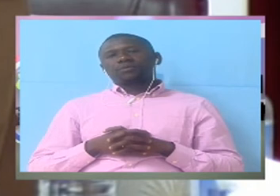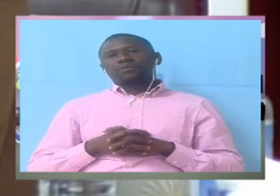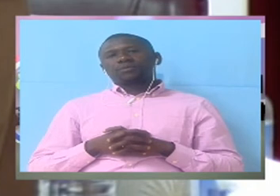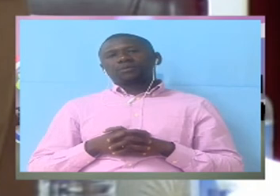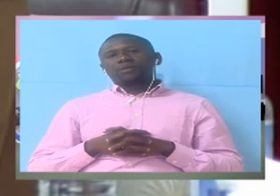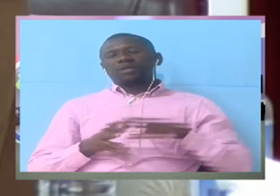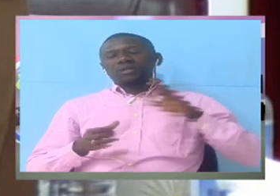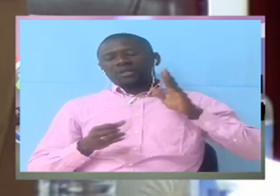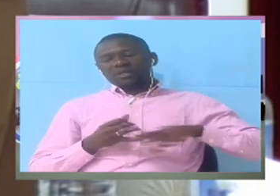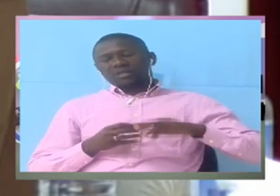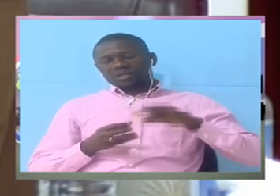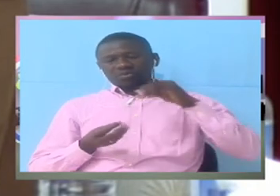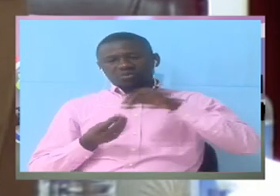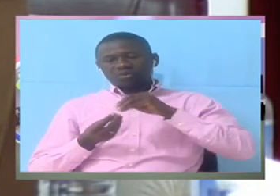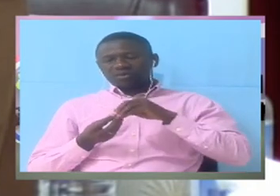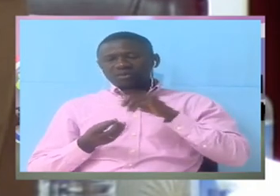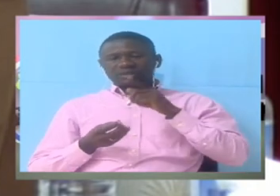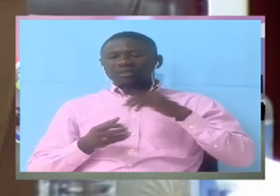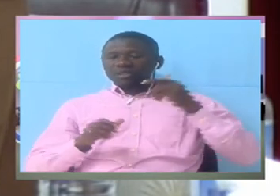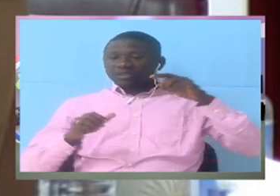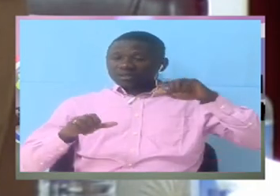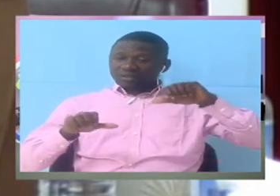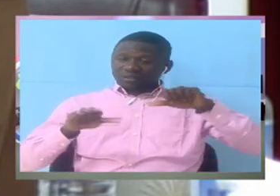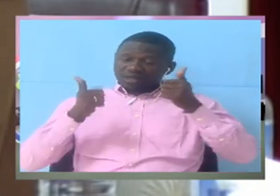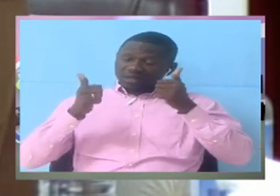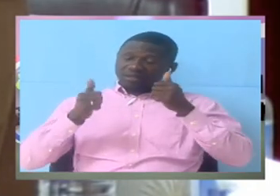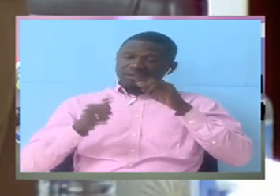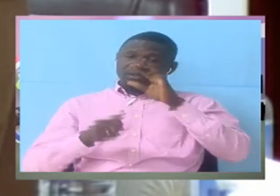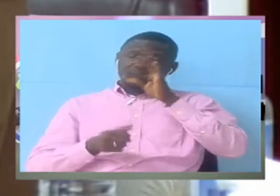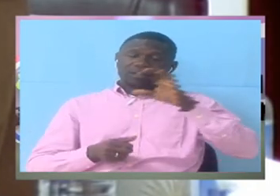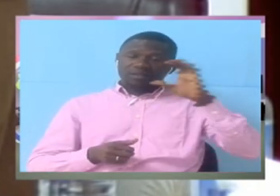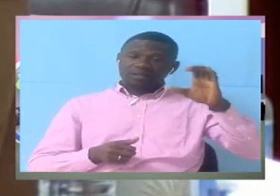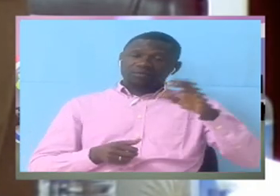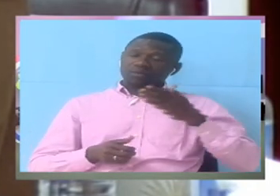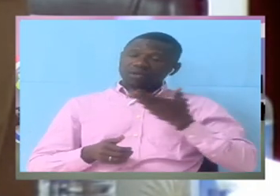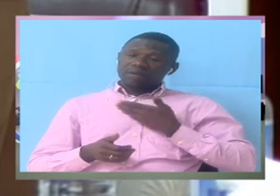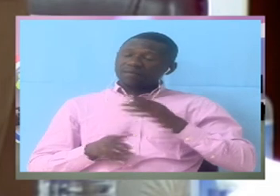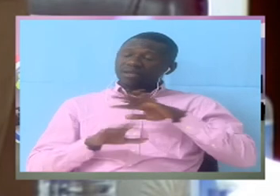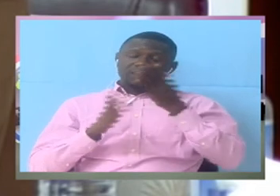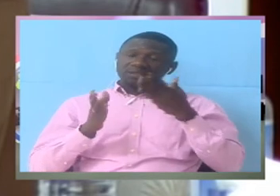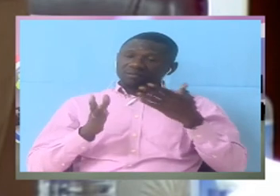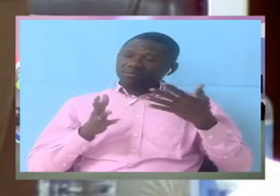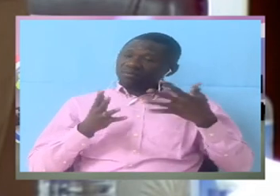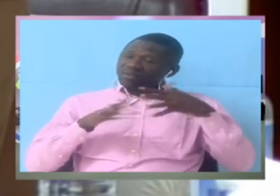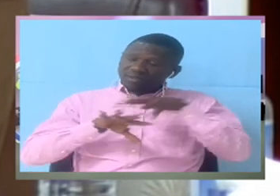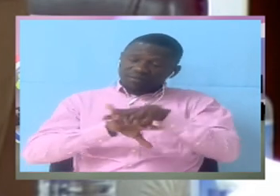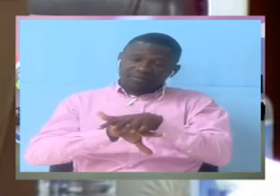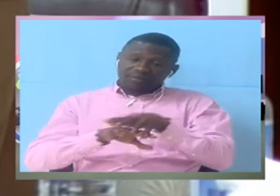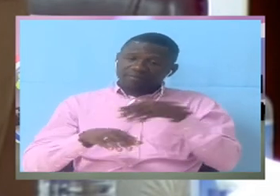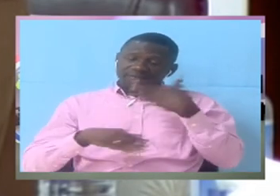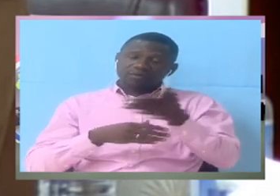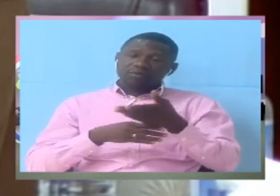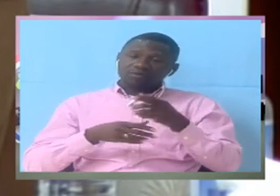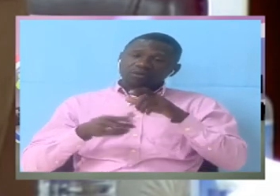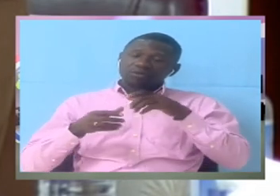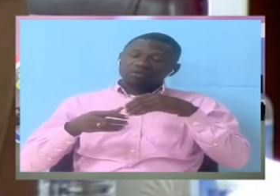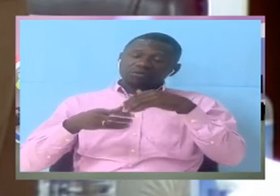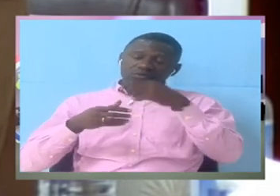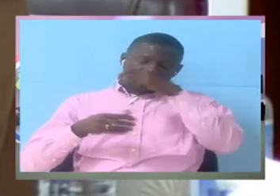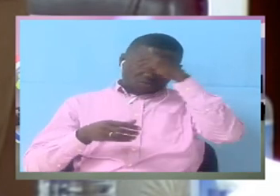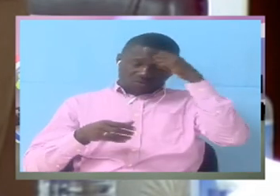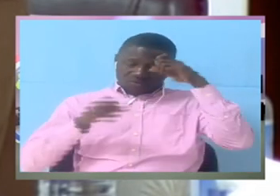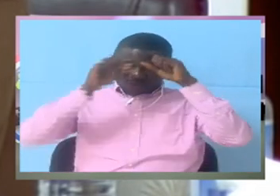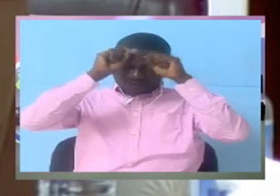the last point, Emma, since our establishment, we have not had any interference from the authorities here. We do our